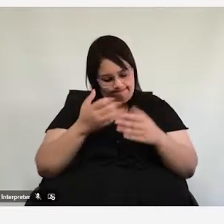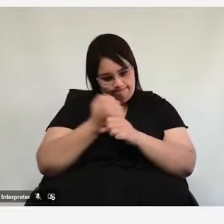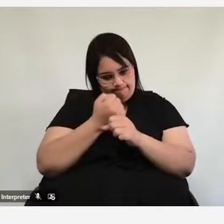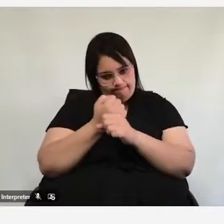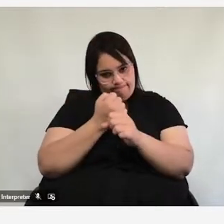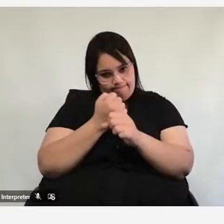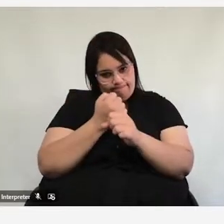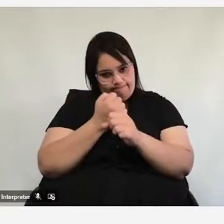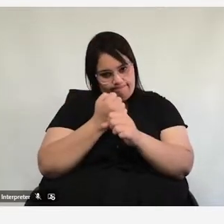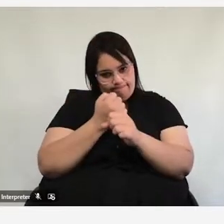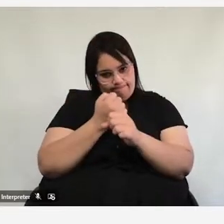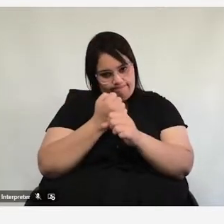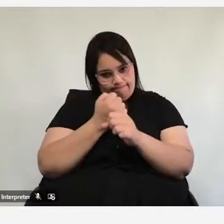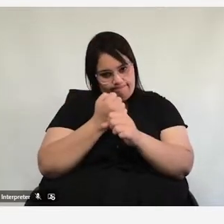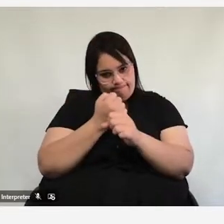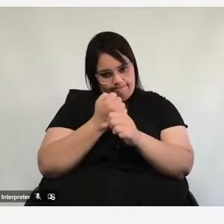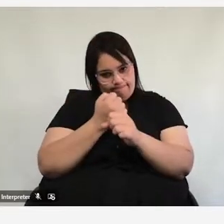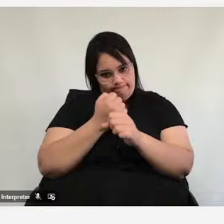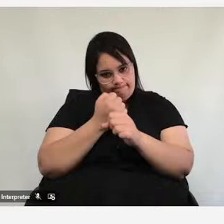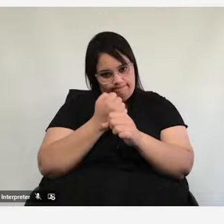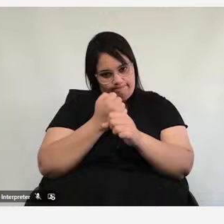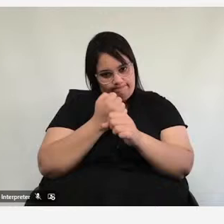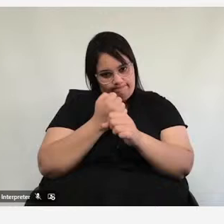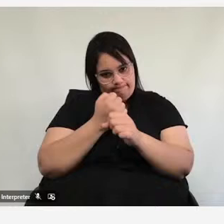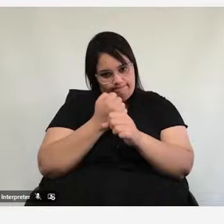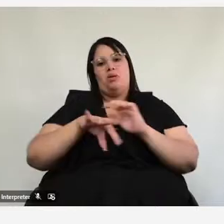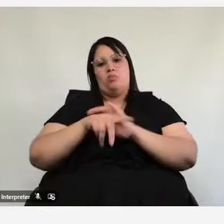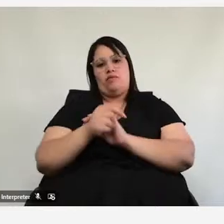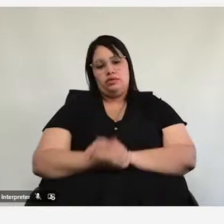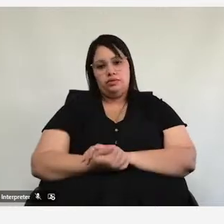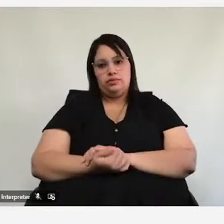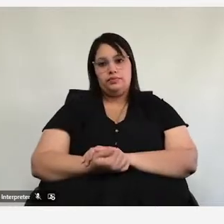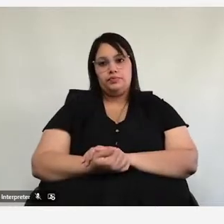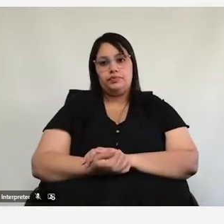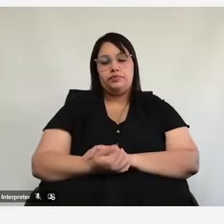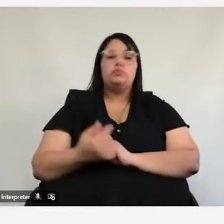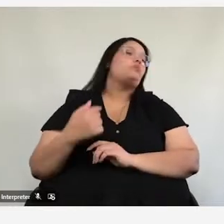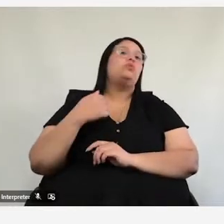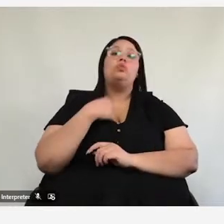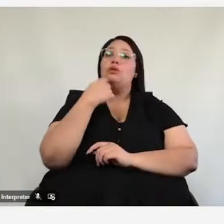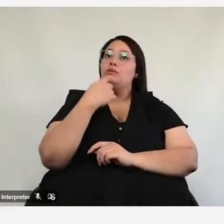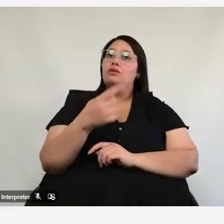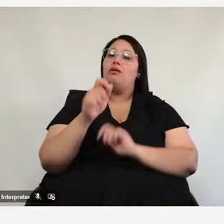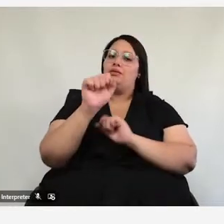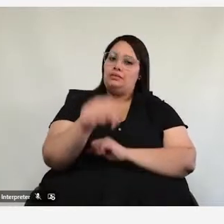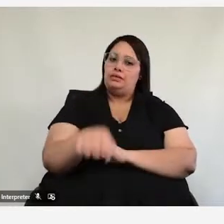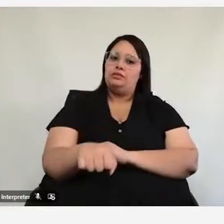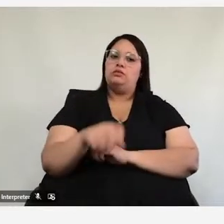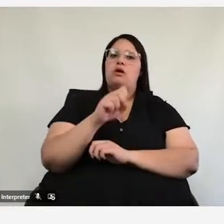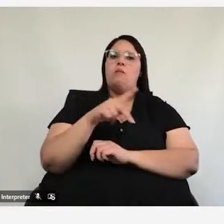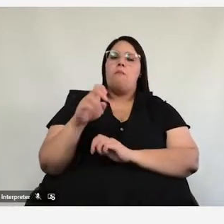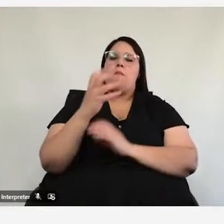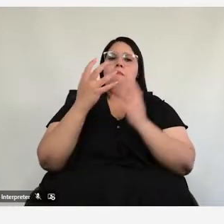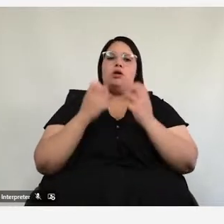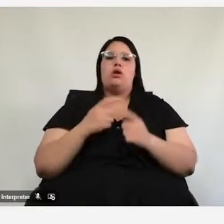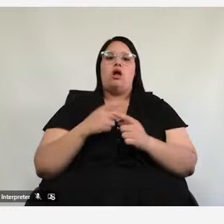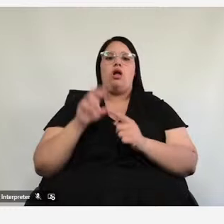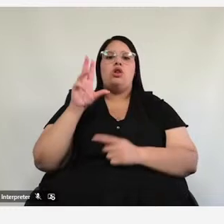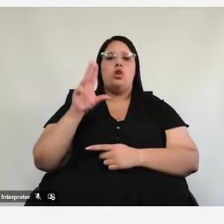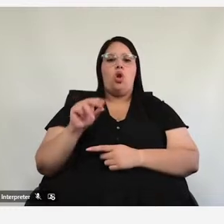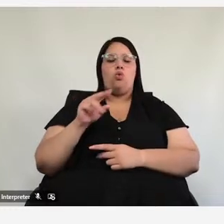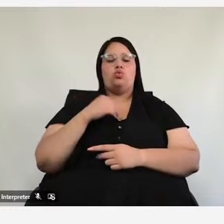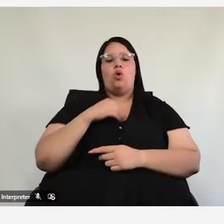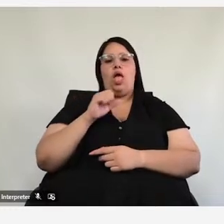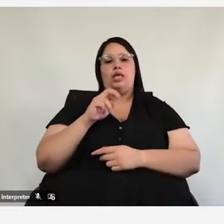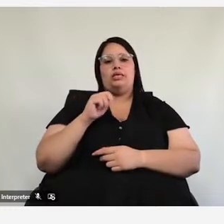do a better job for all the people of the province. We say yes to the appropriation budget and no to ANC